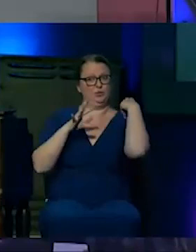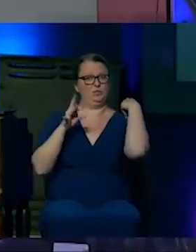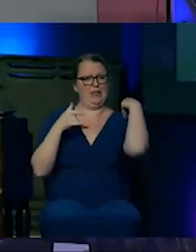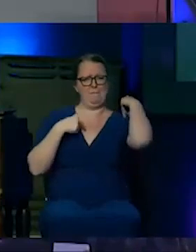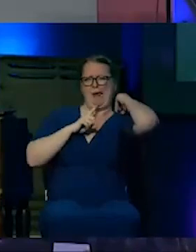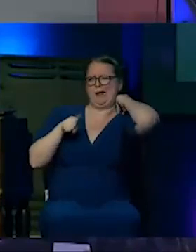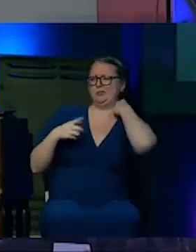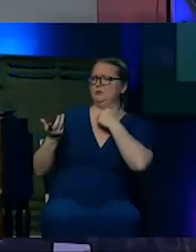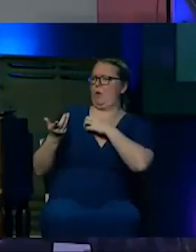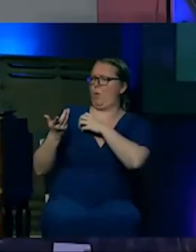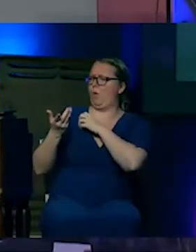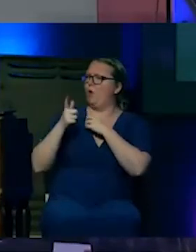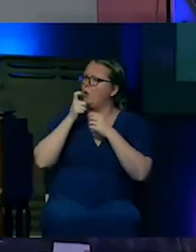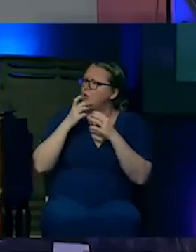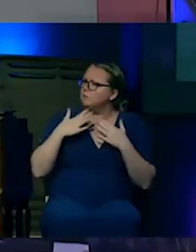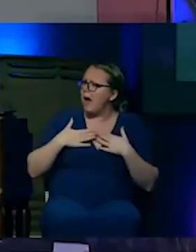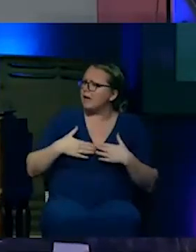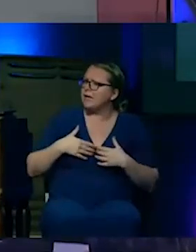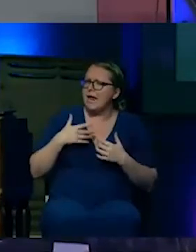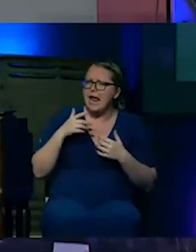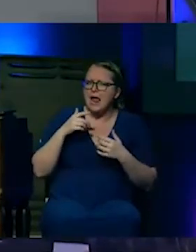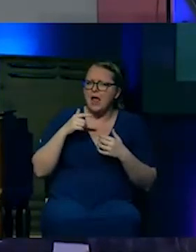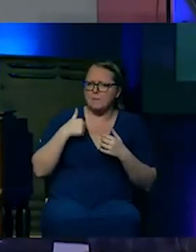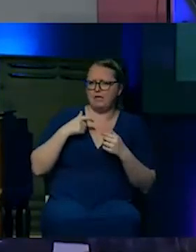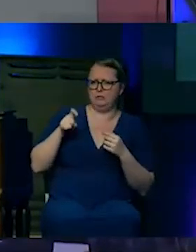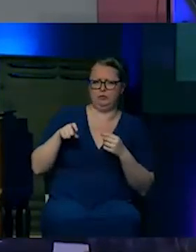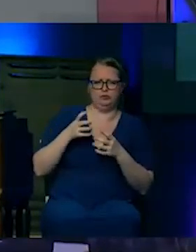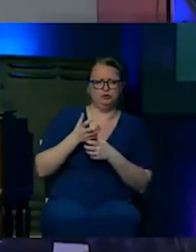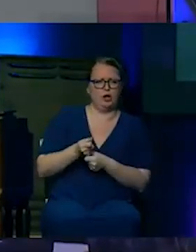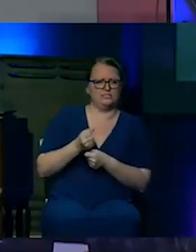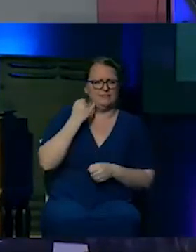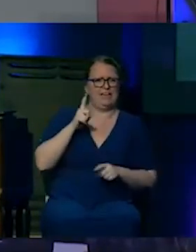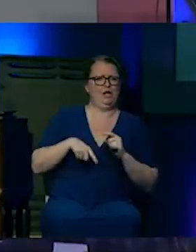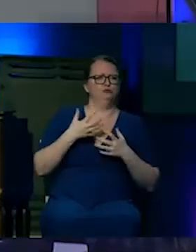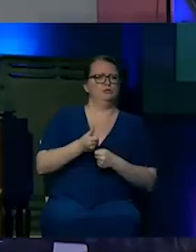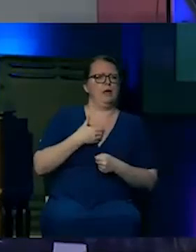though, so whose body am I supposed to trust, right? Because